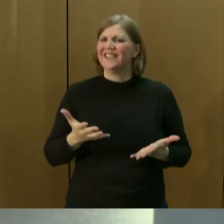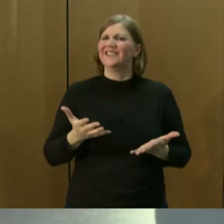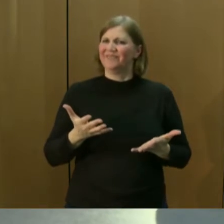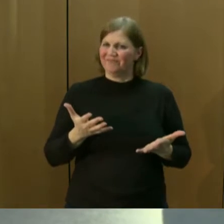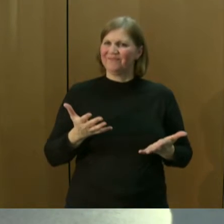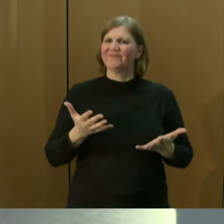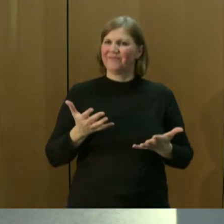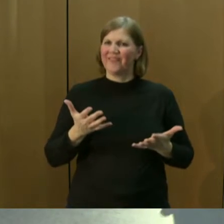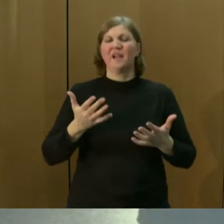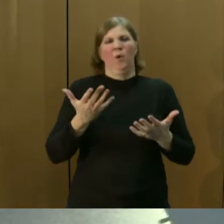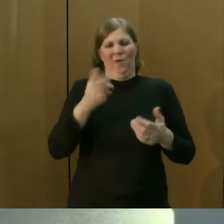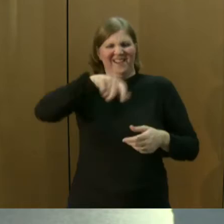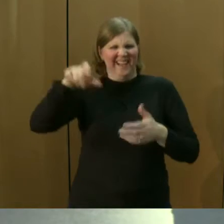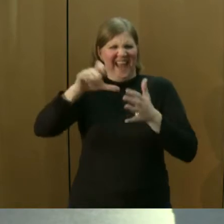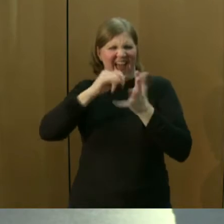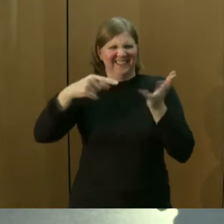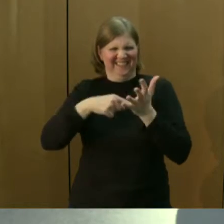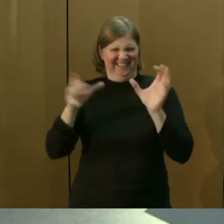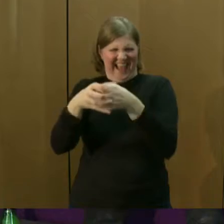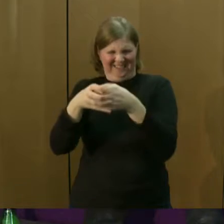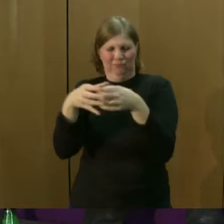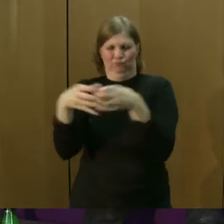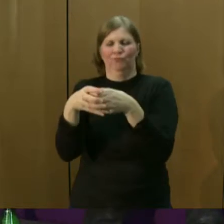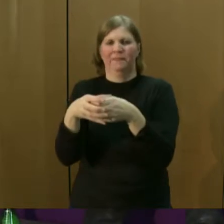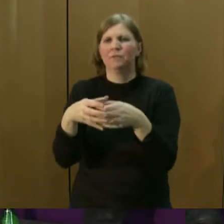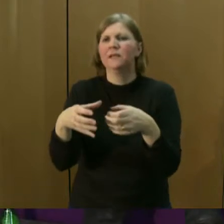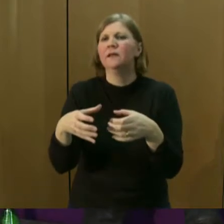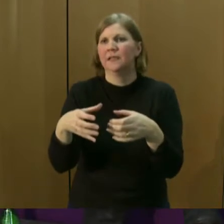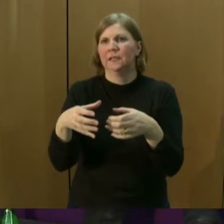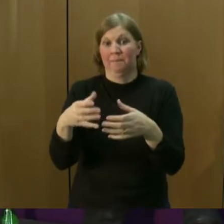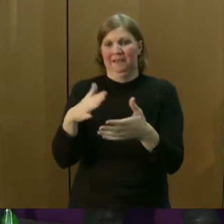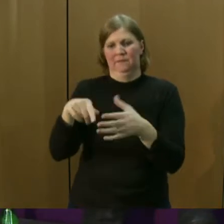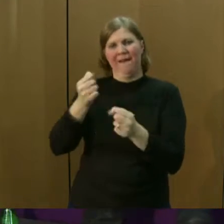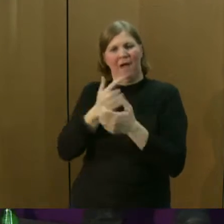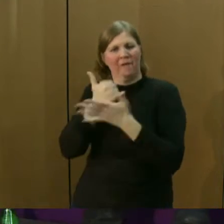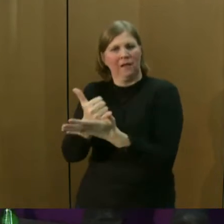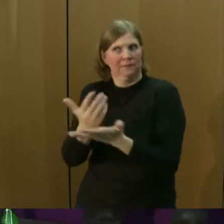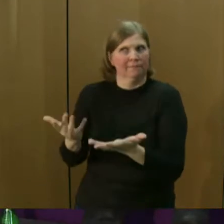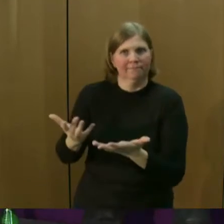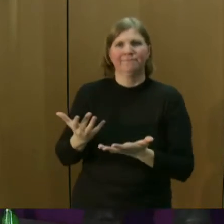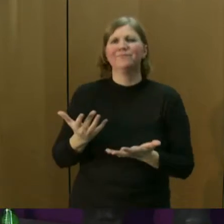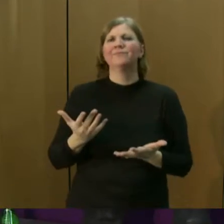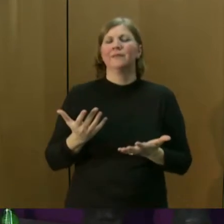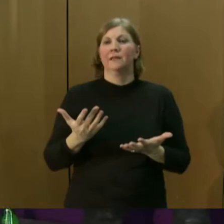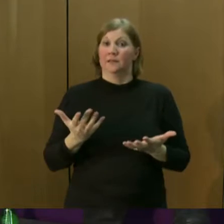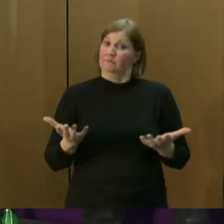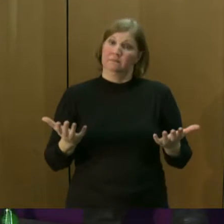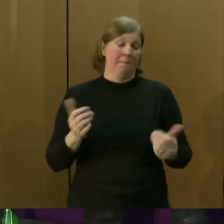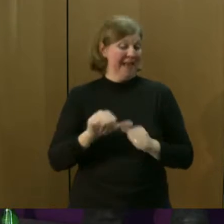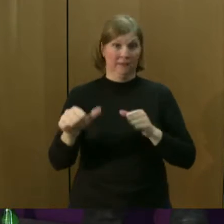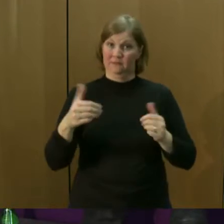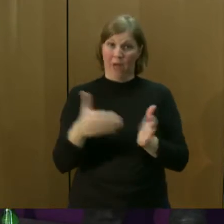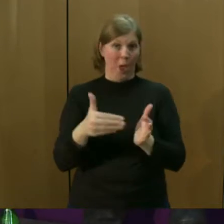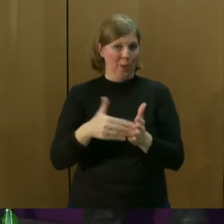Just you need to start looking as early as humanly possible. It's kind of alarming if you say you're already